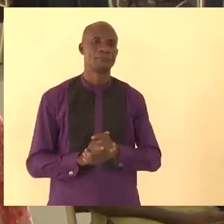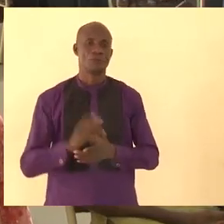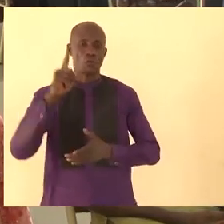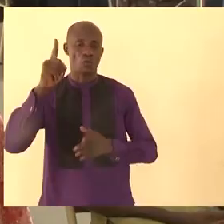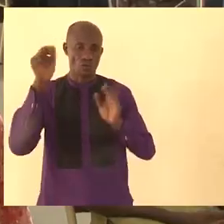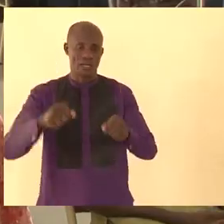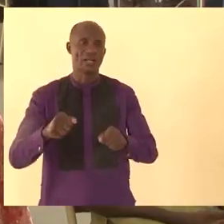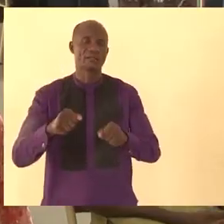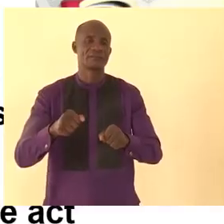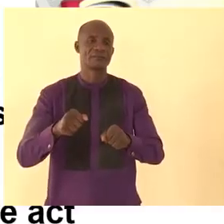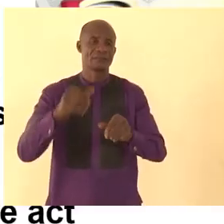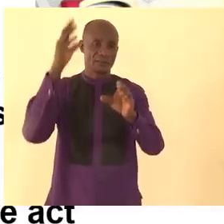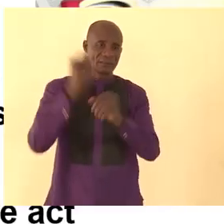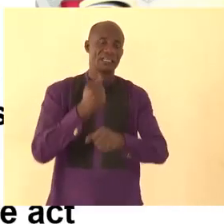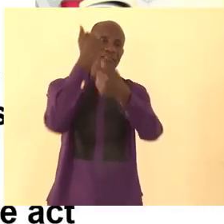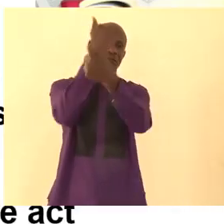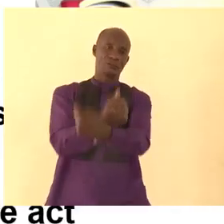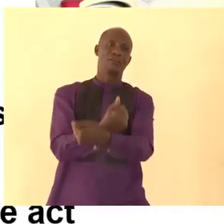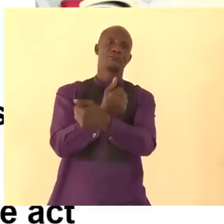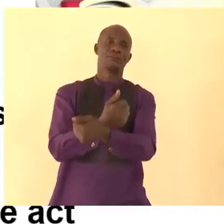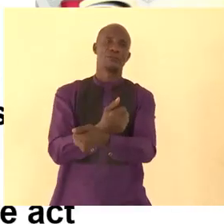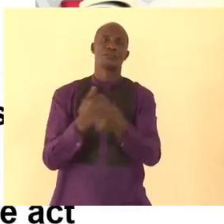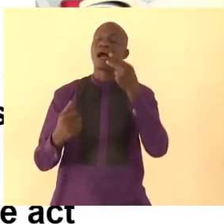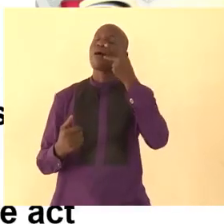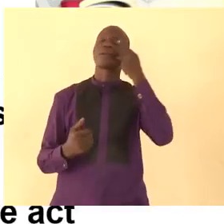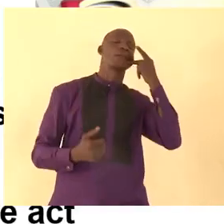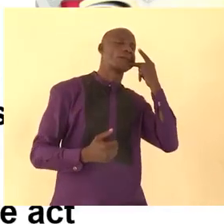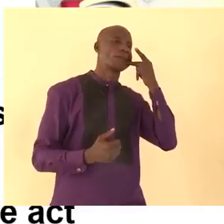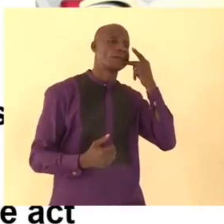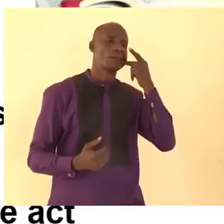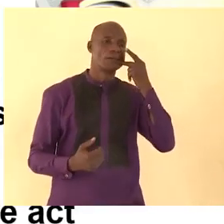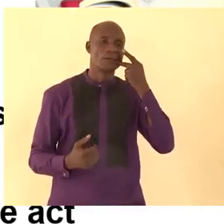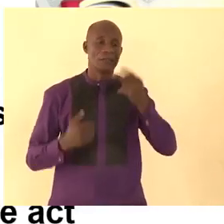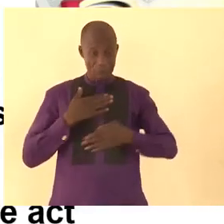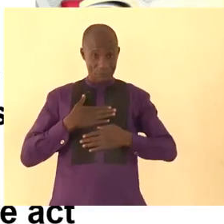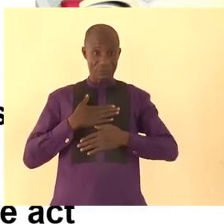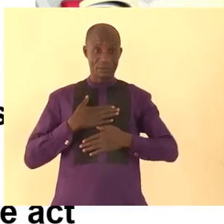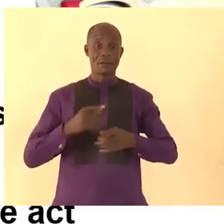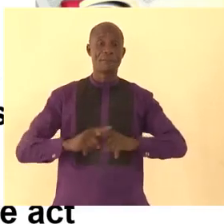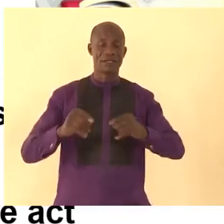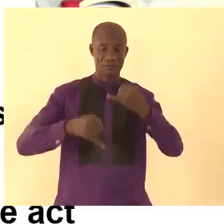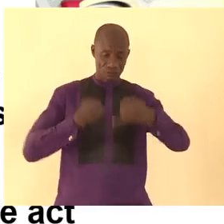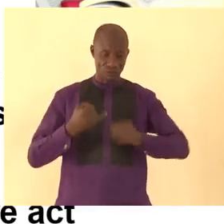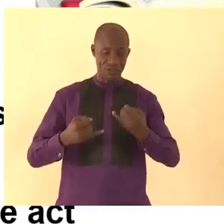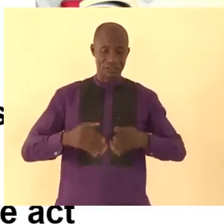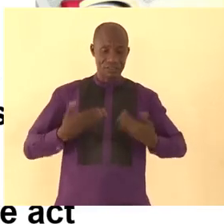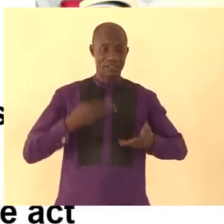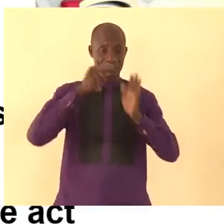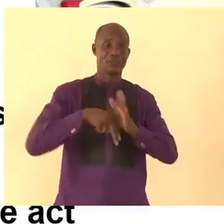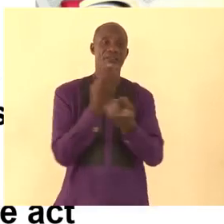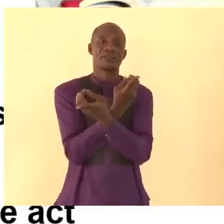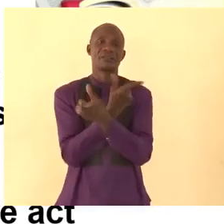One can get enslaved or addicted to a pleasure act, but joy and happiness are always